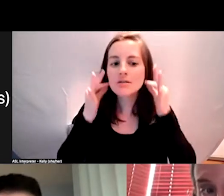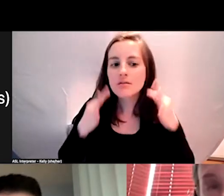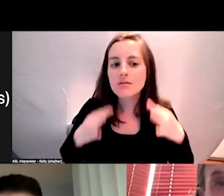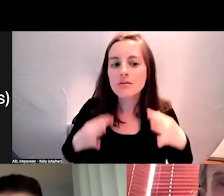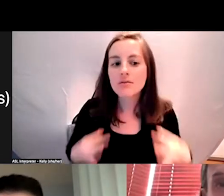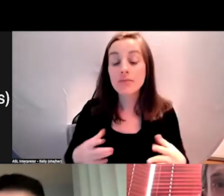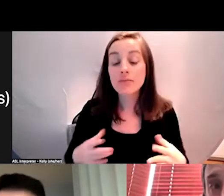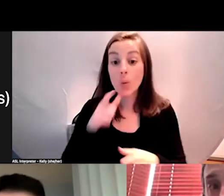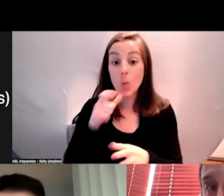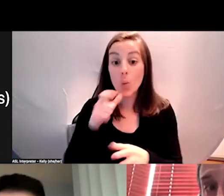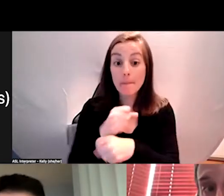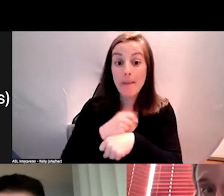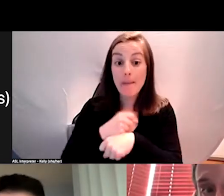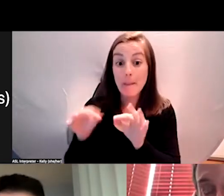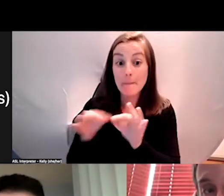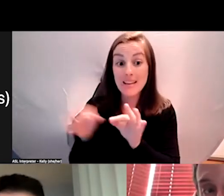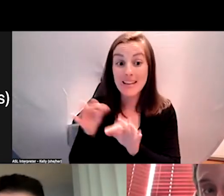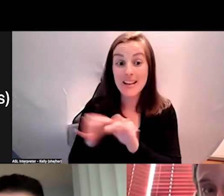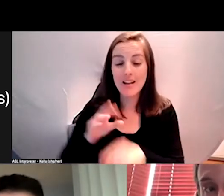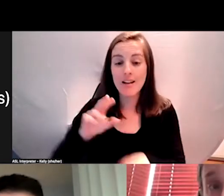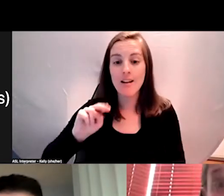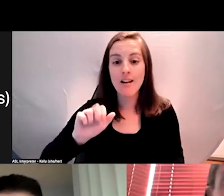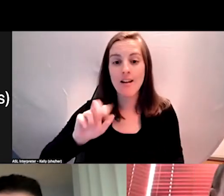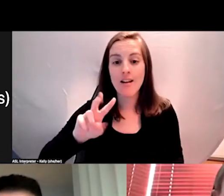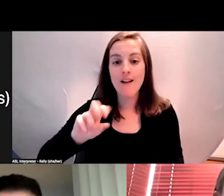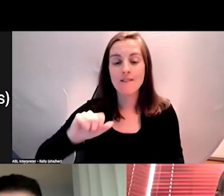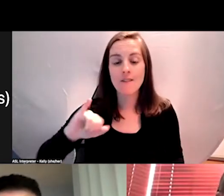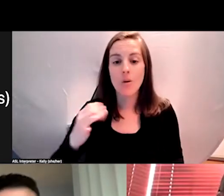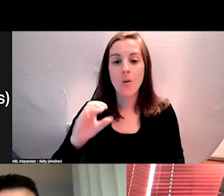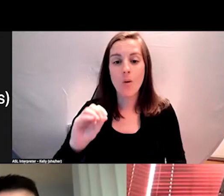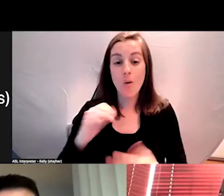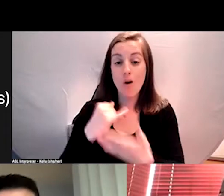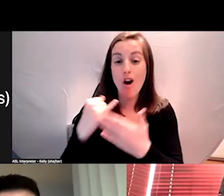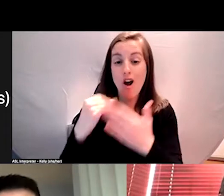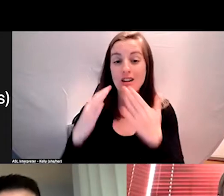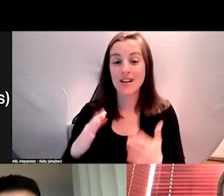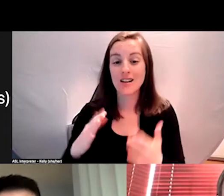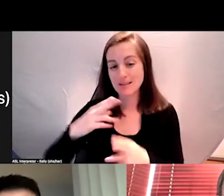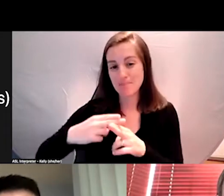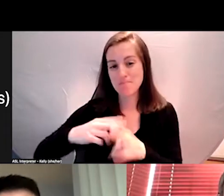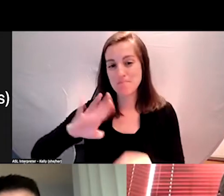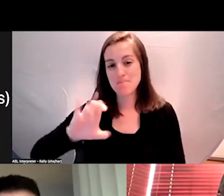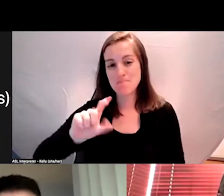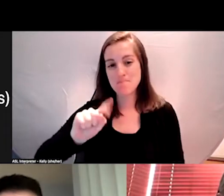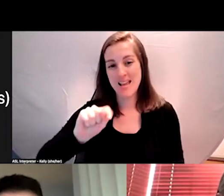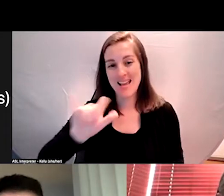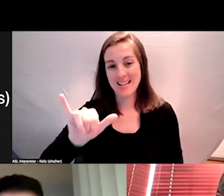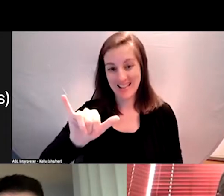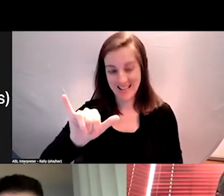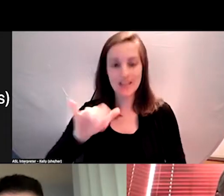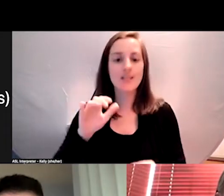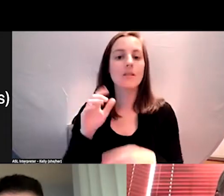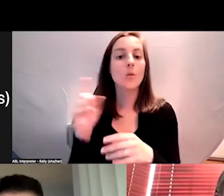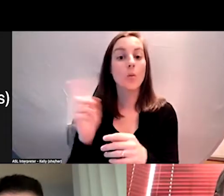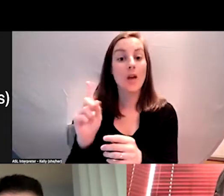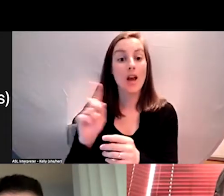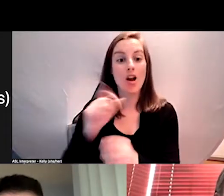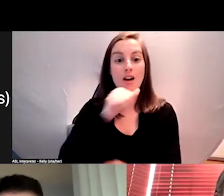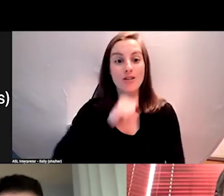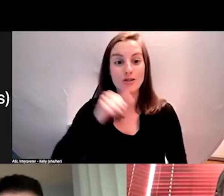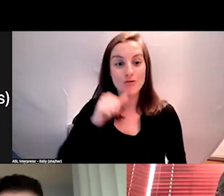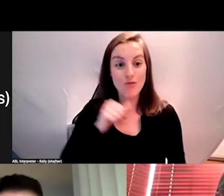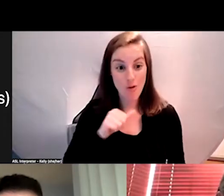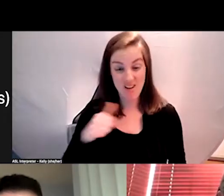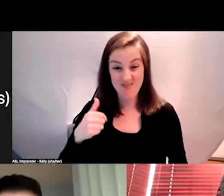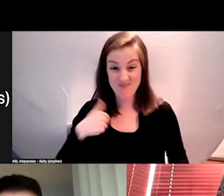Navajo artist named Betty Begay, who's based in Flagstaff, Arizona. And my background is blinds, and